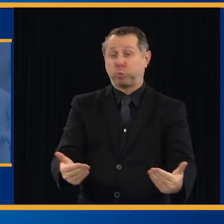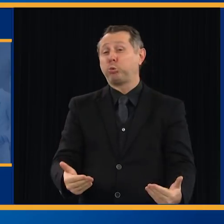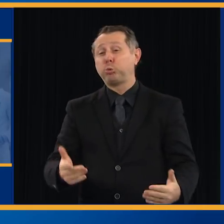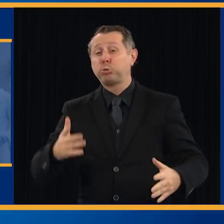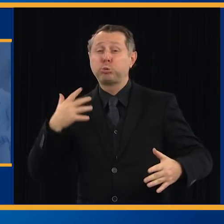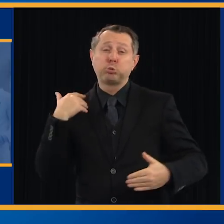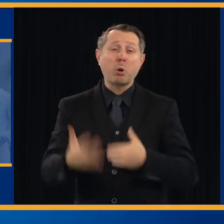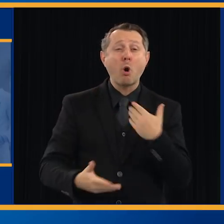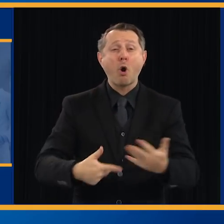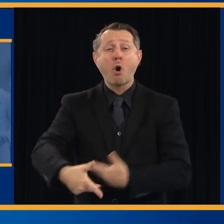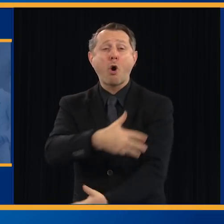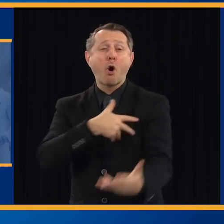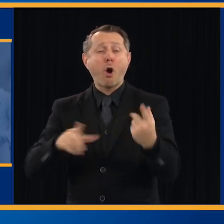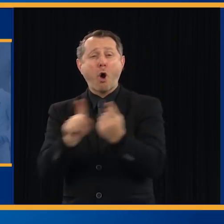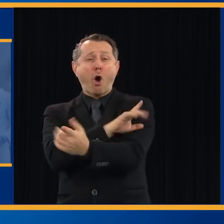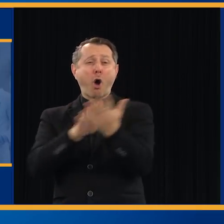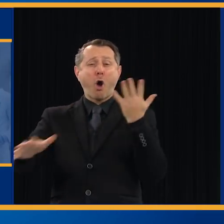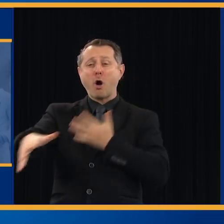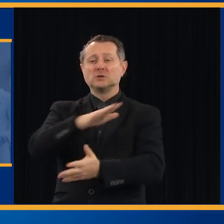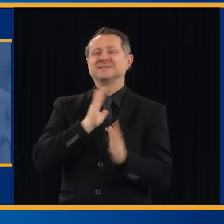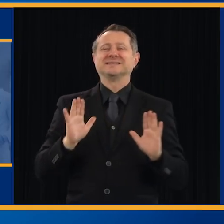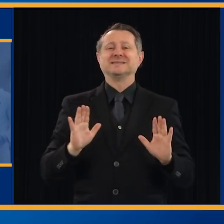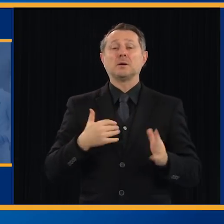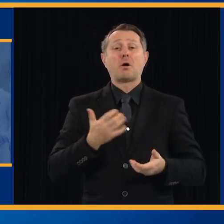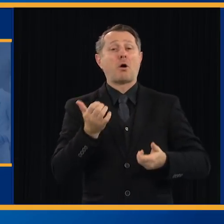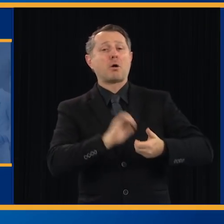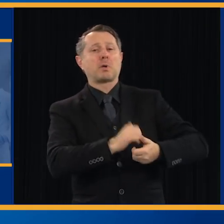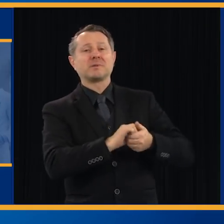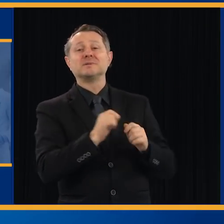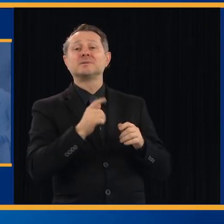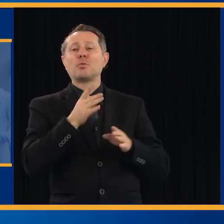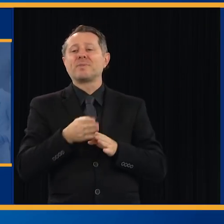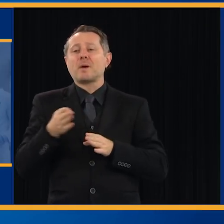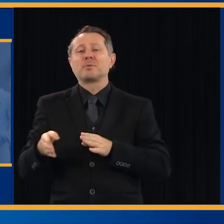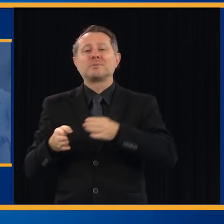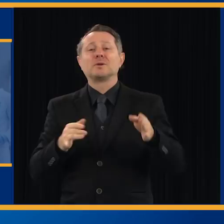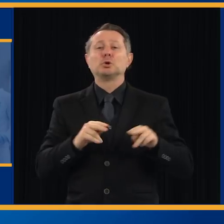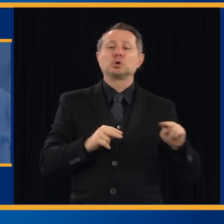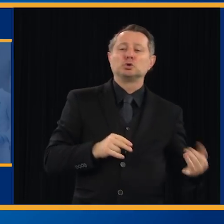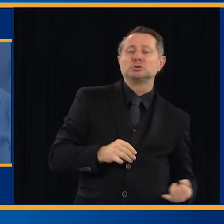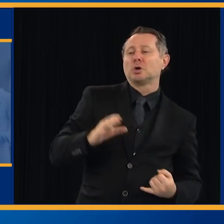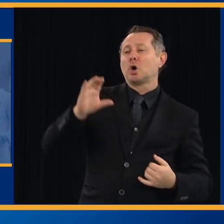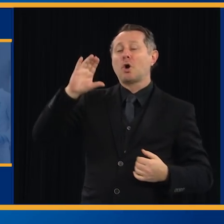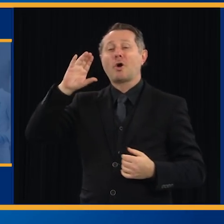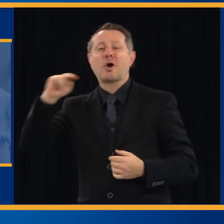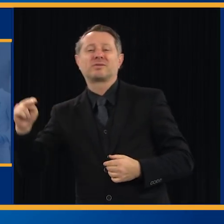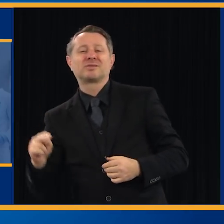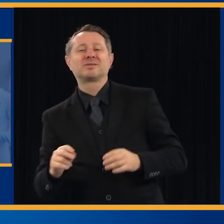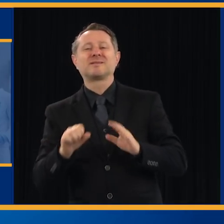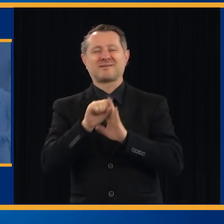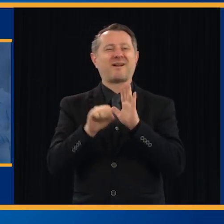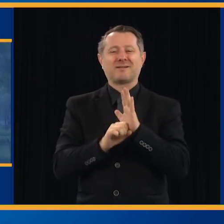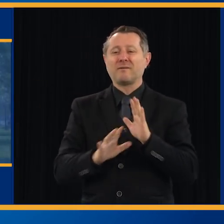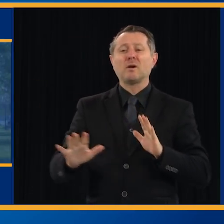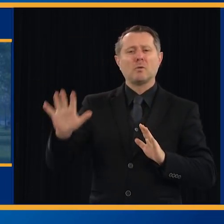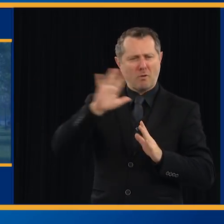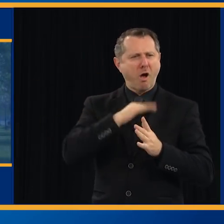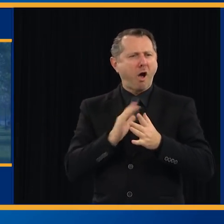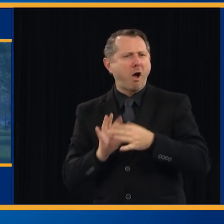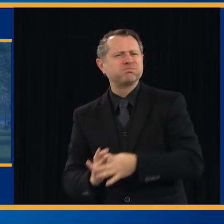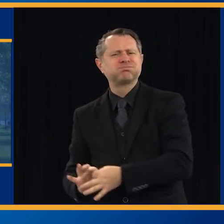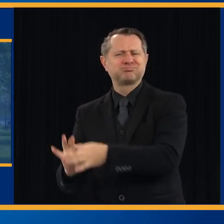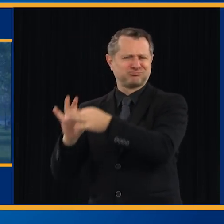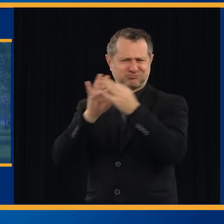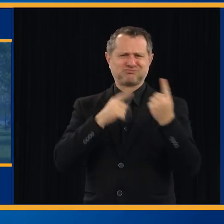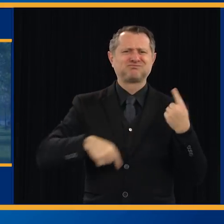regional states, our partners, New Jersey, Connecticut, et cetera, the surrounding states. We're coordinating with them, and we